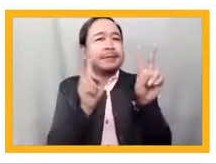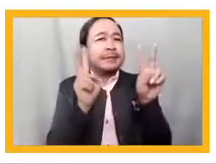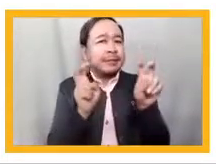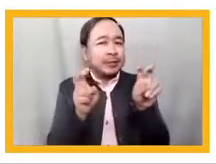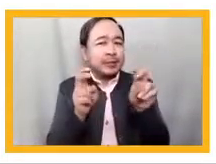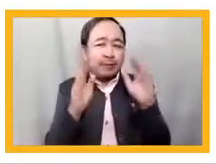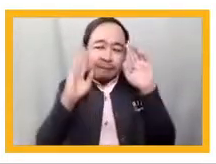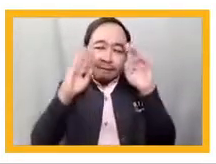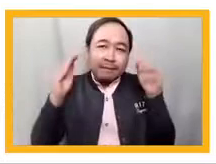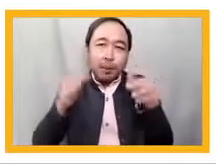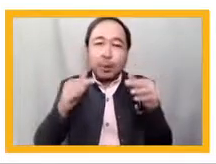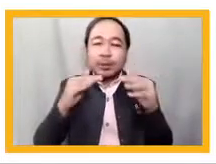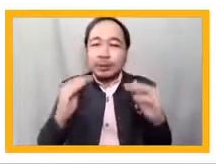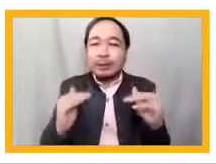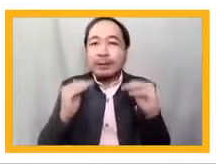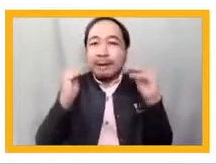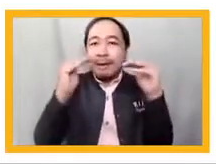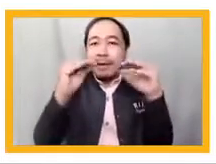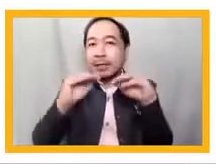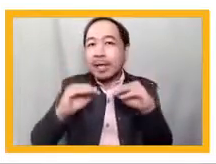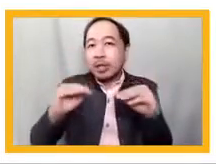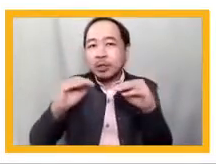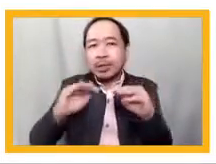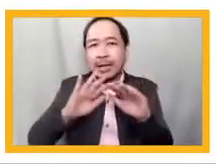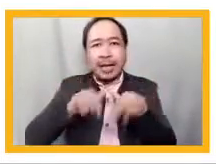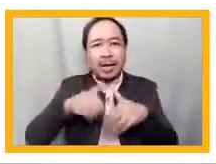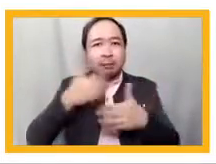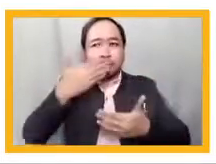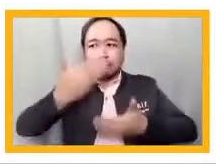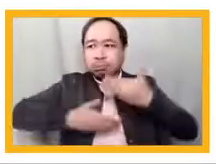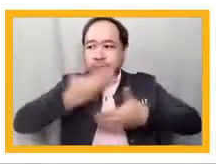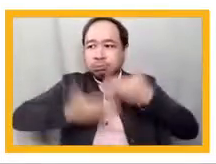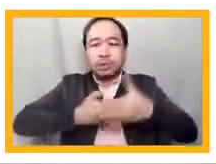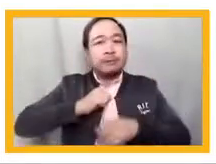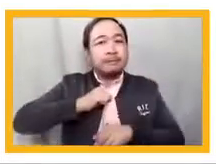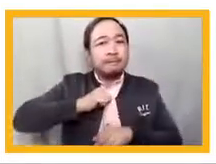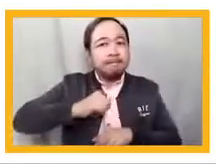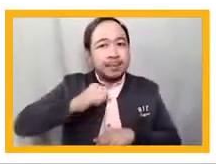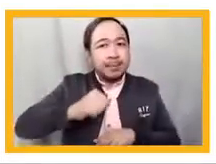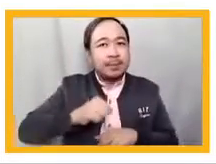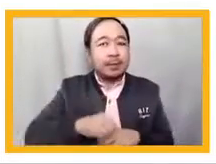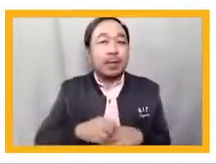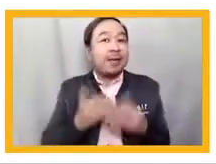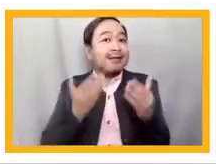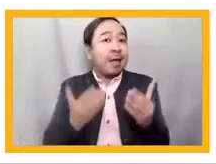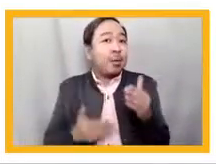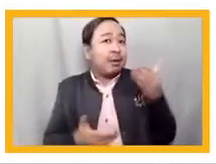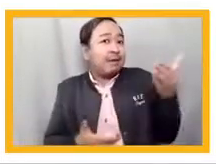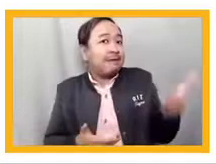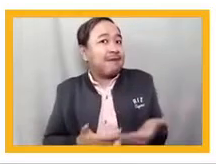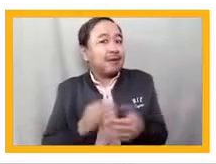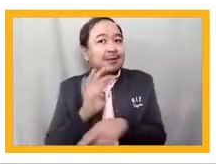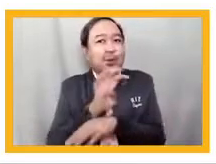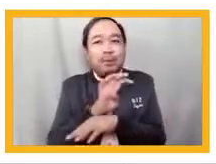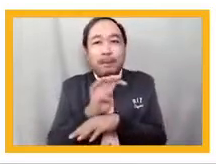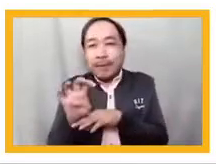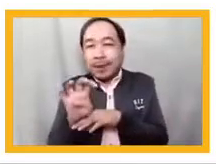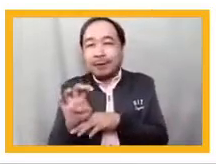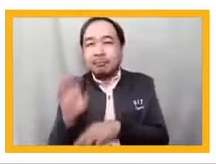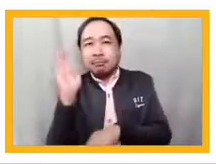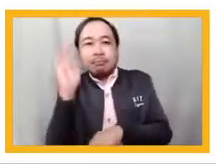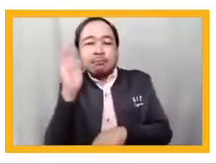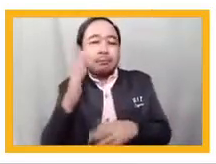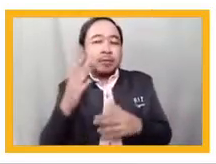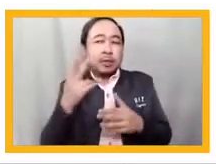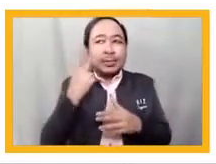technology in higher education, have been accelerated. So I'm sure that our panel will be very excited to share the silver